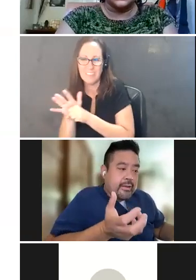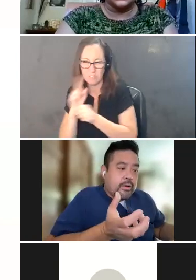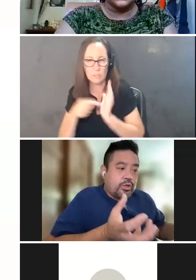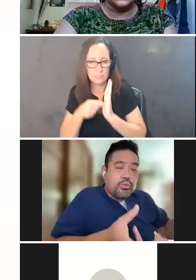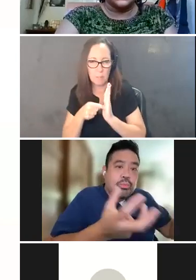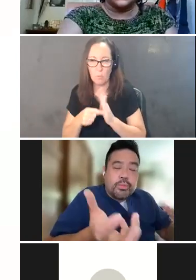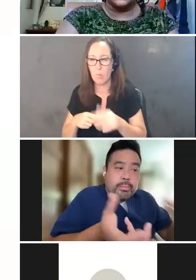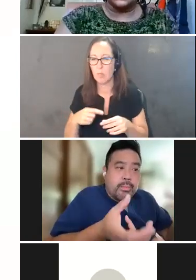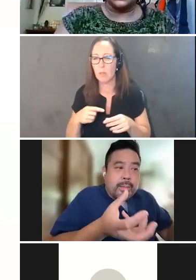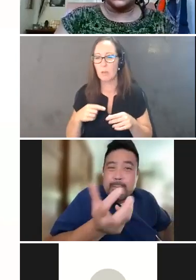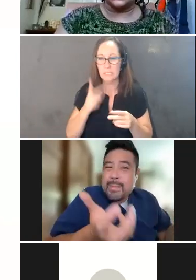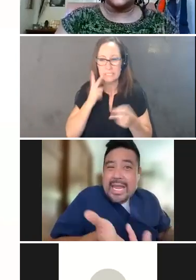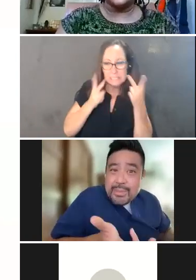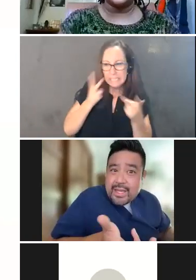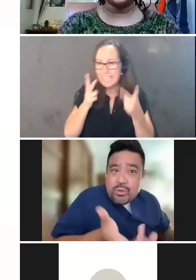that